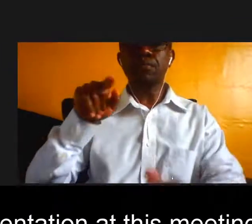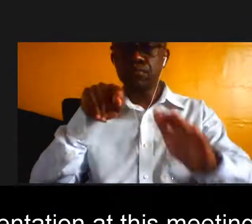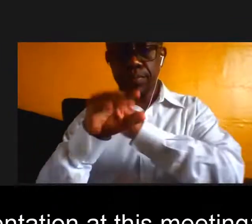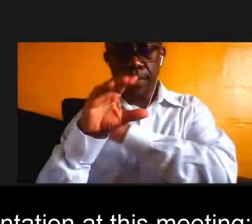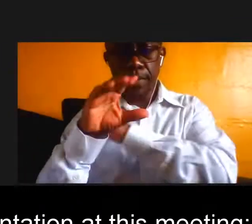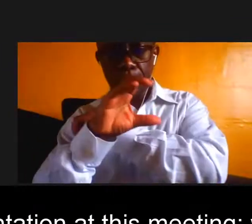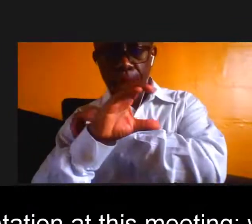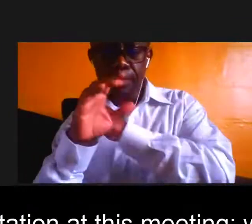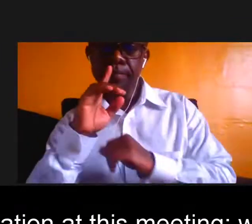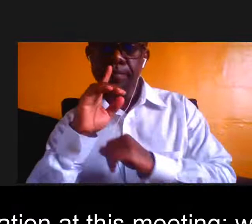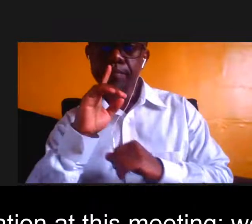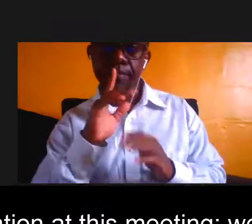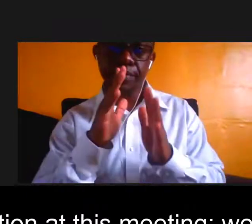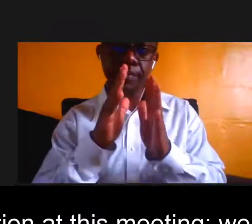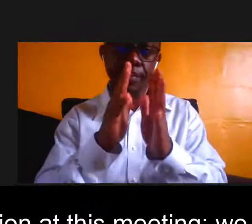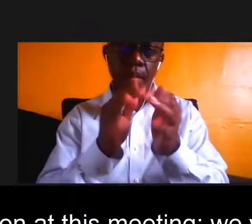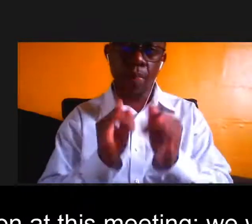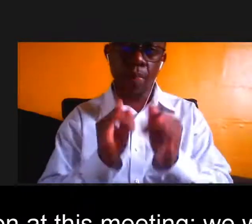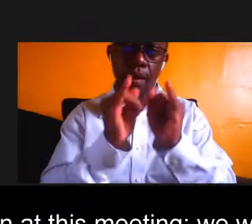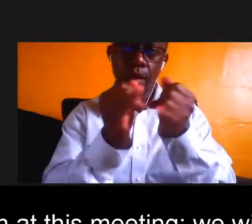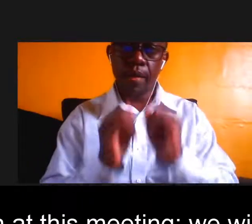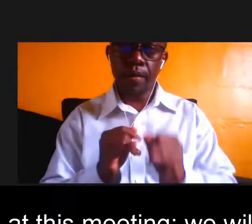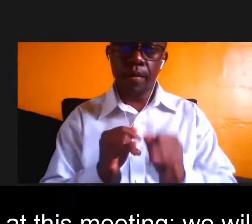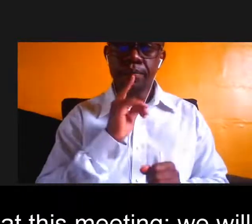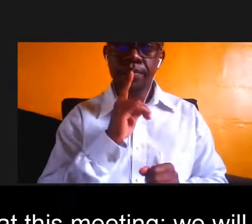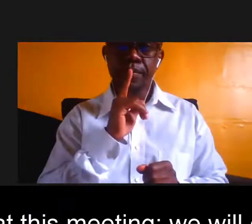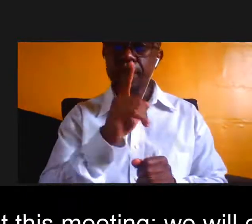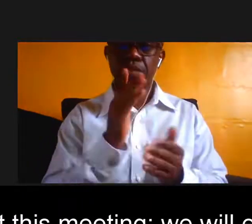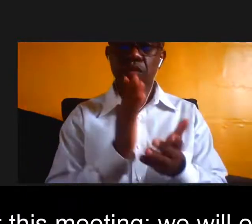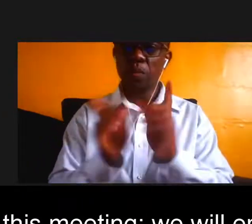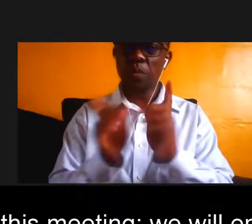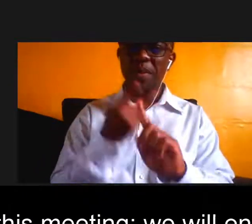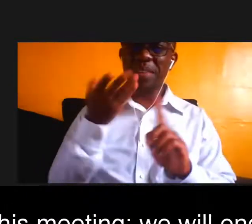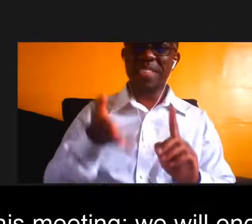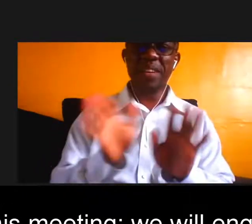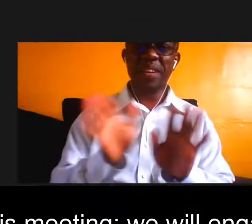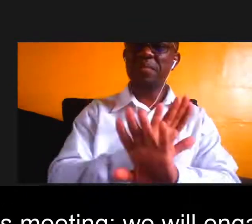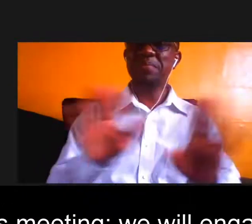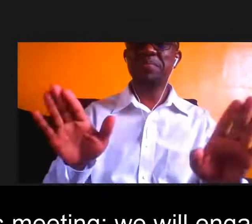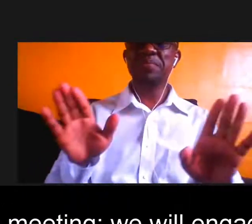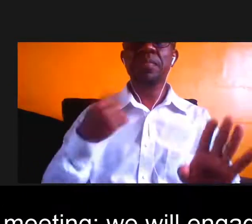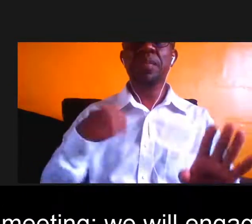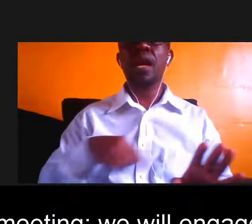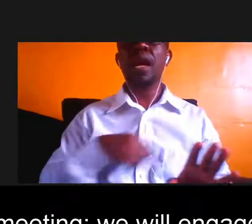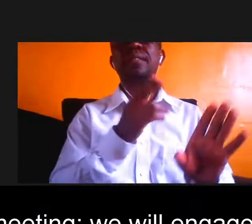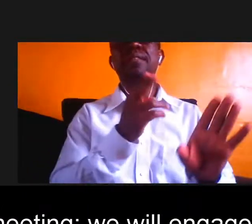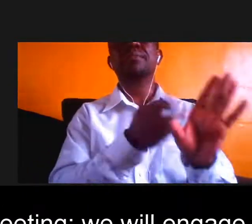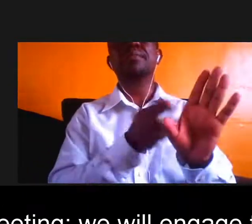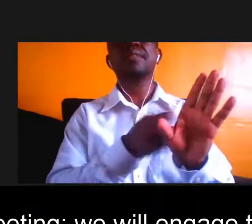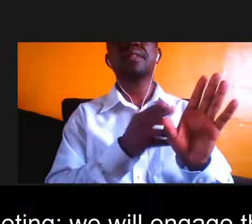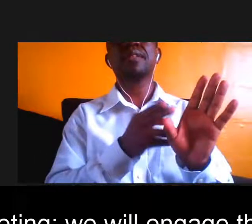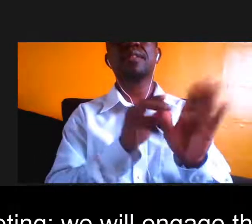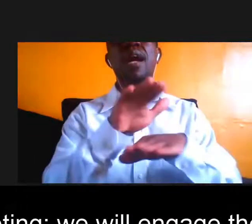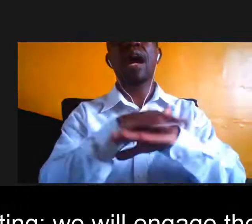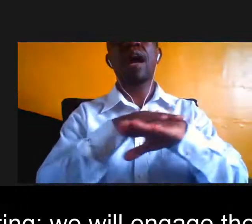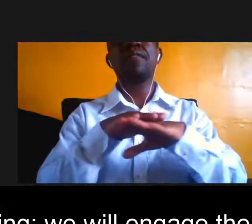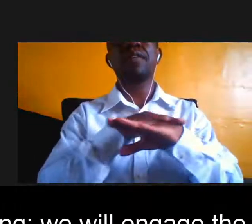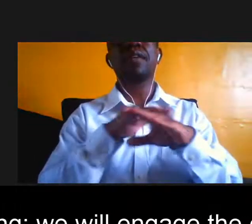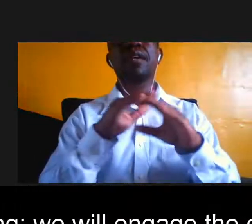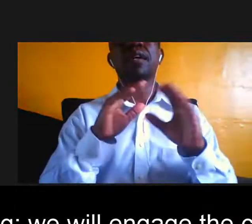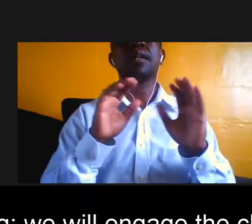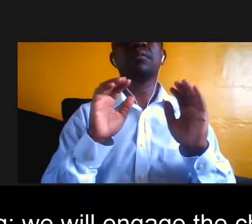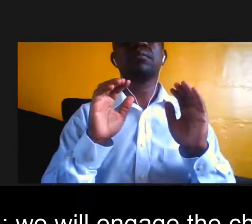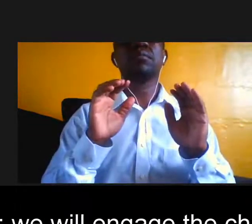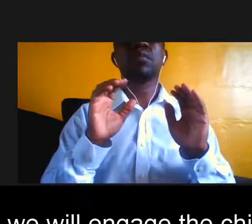meeting. And we were like, there is something being lost. We were attending the African Commission on Human and People's